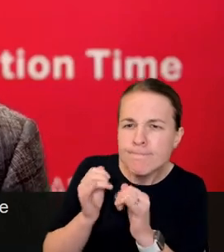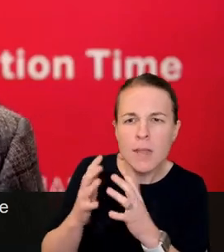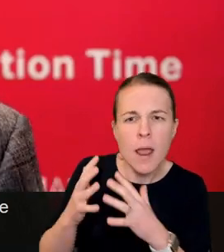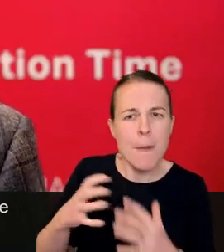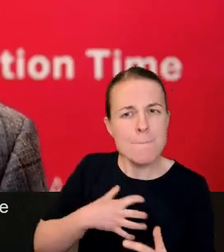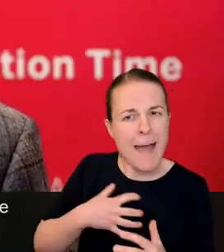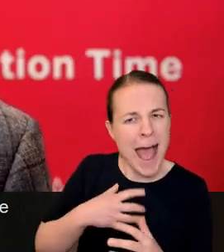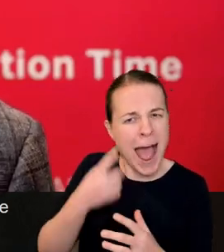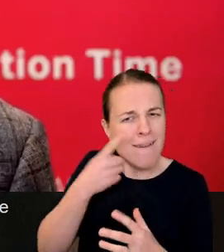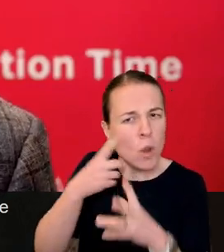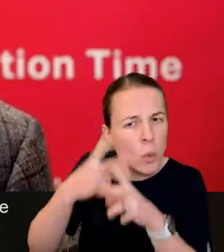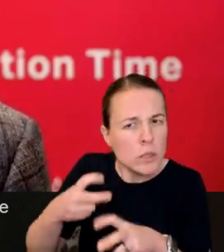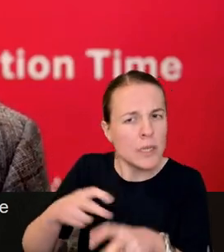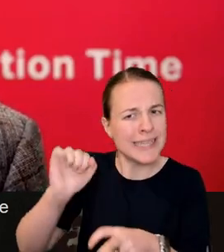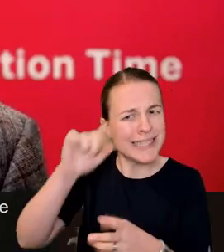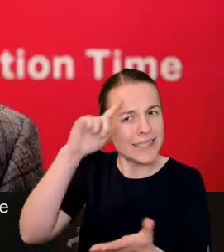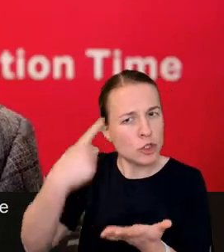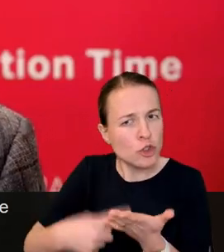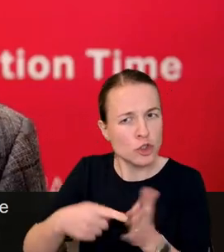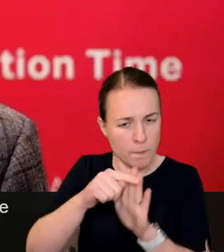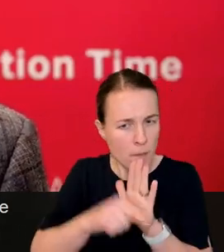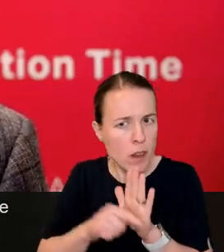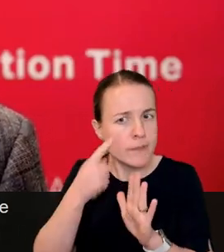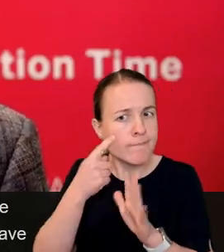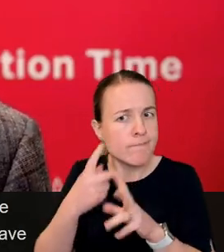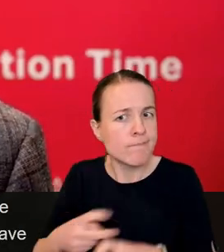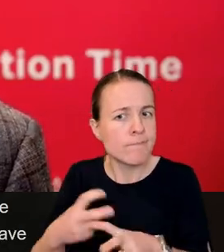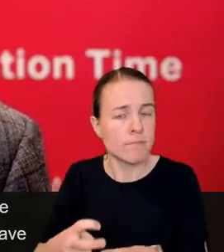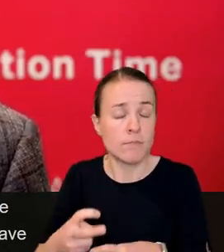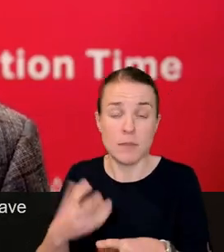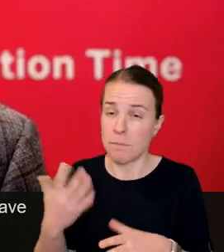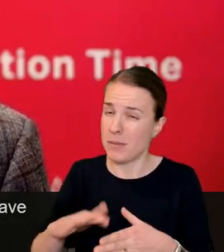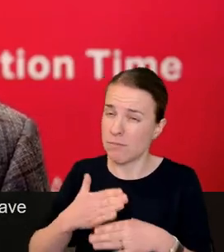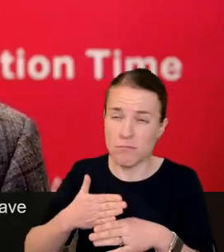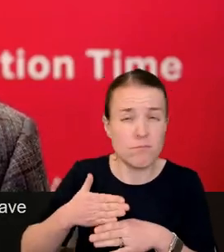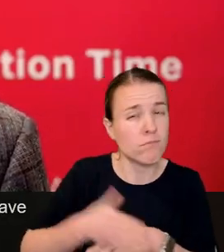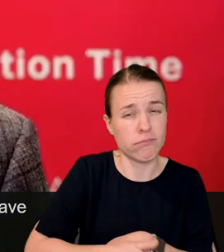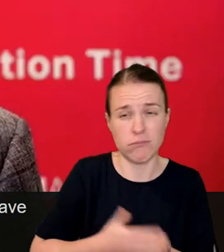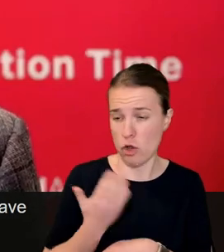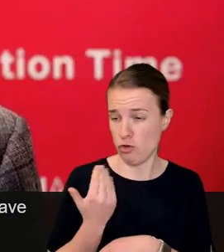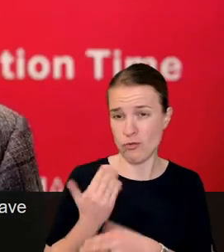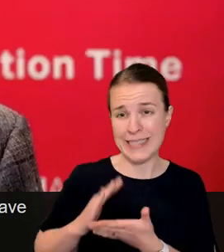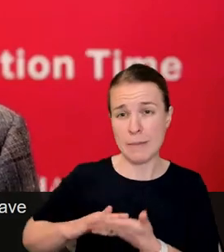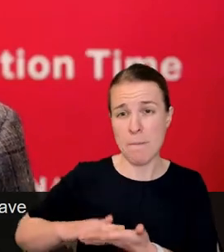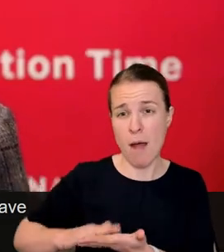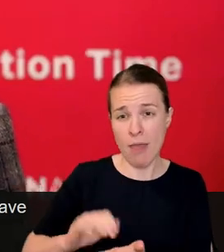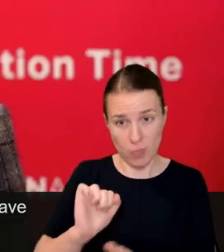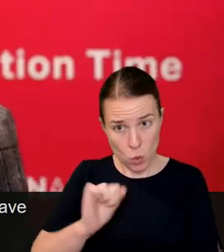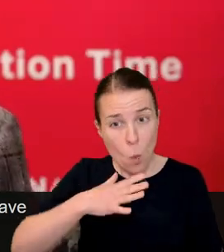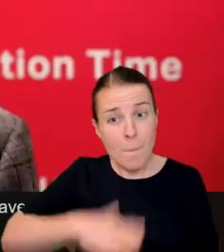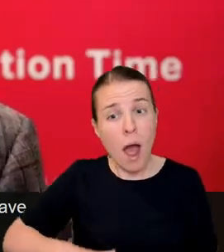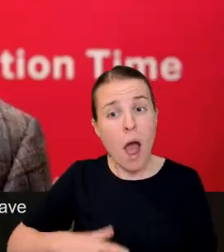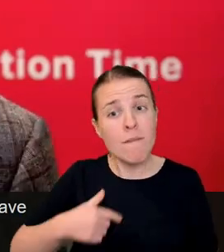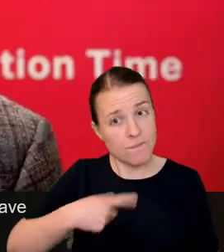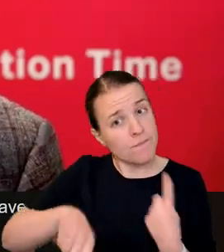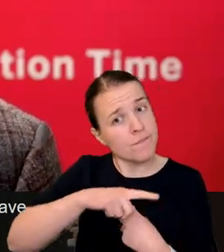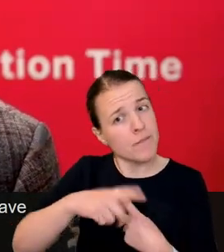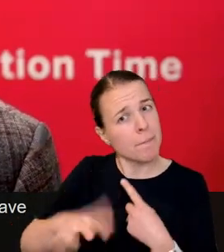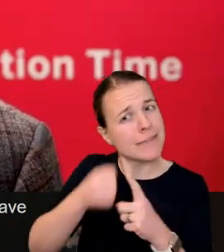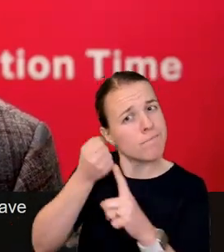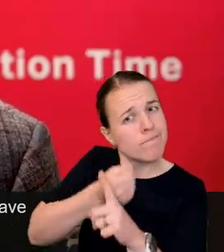mind, we've been very busy in recent months on your behalf. The London Assembly Health